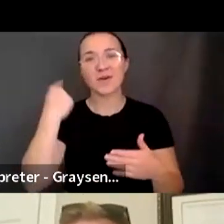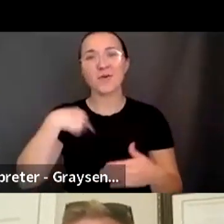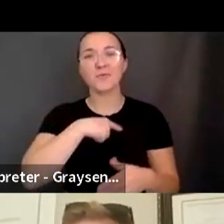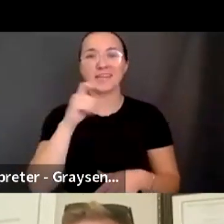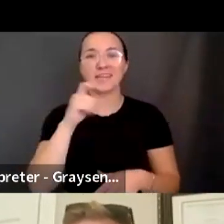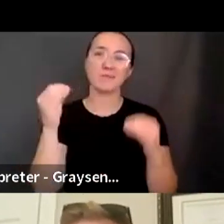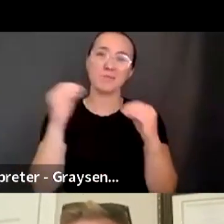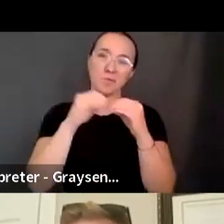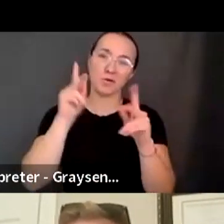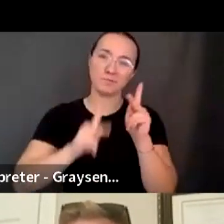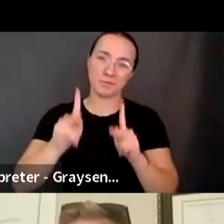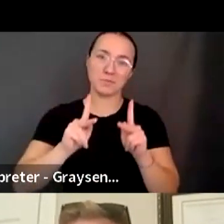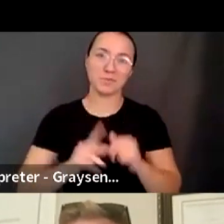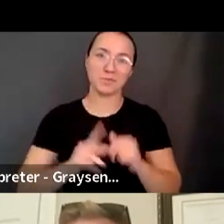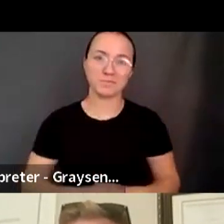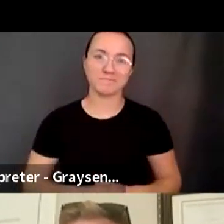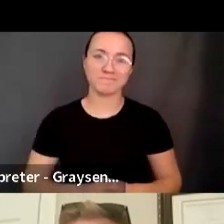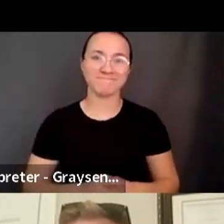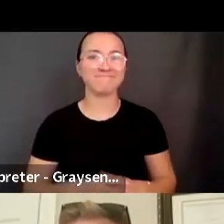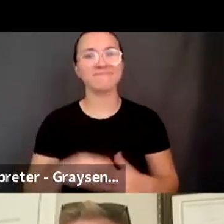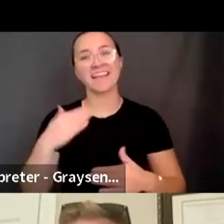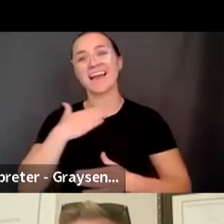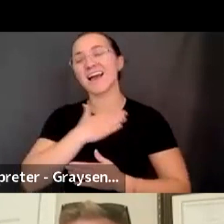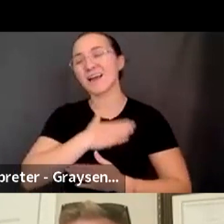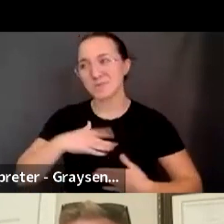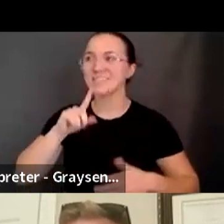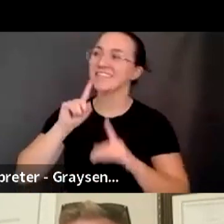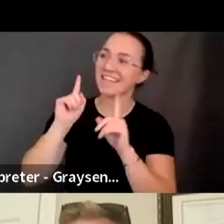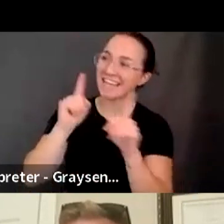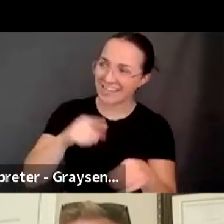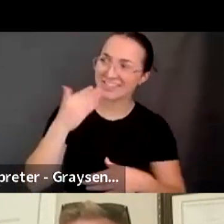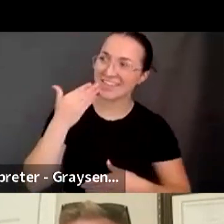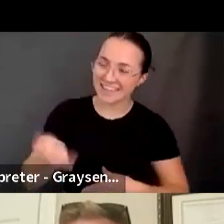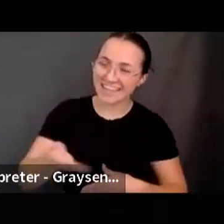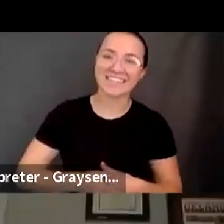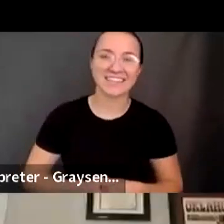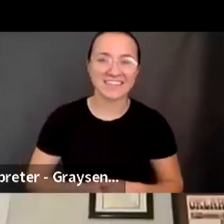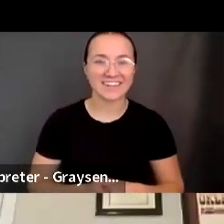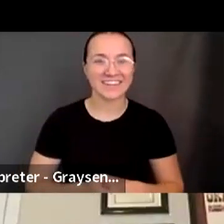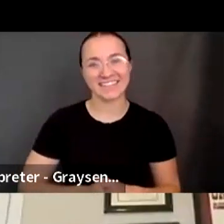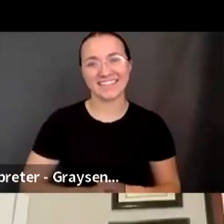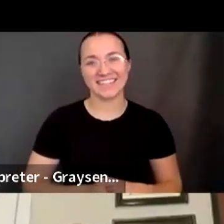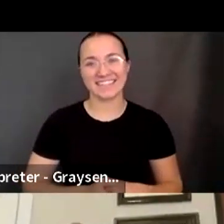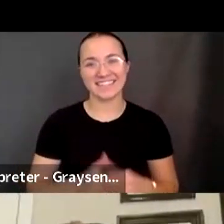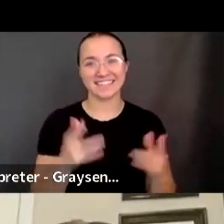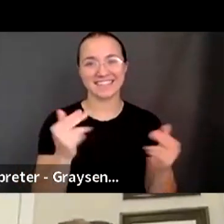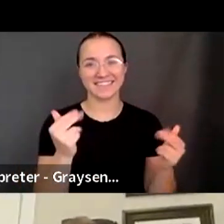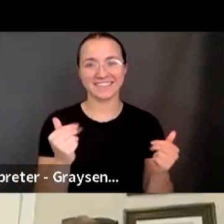people. I appreciate the answer and your candor.